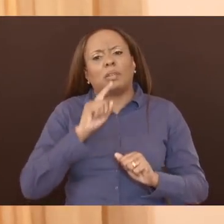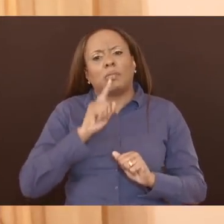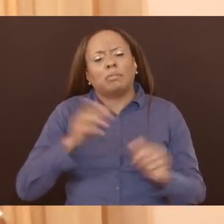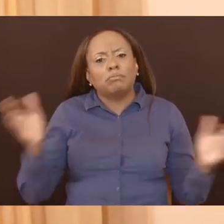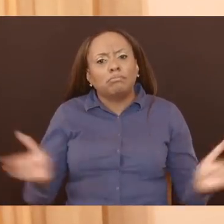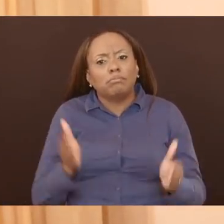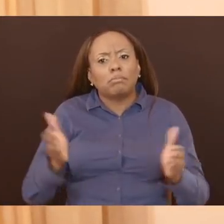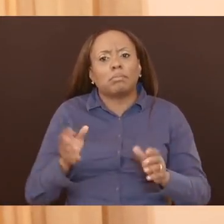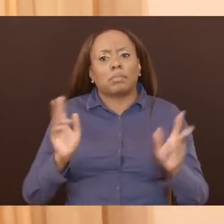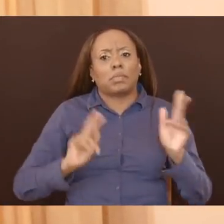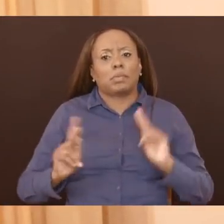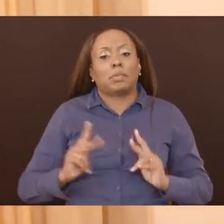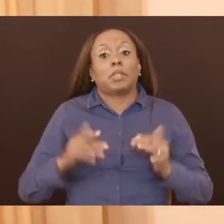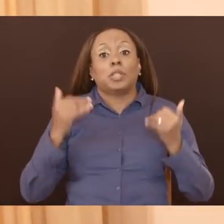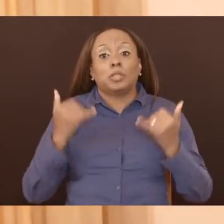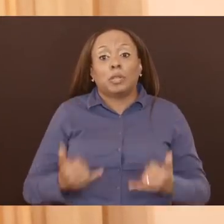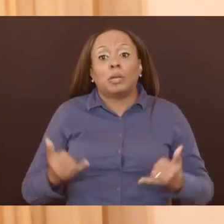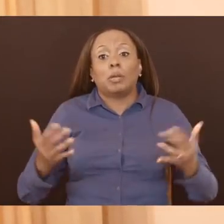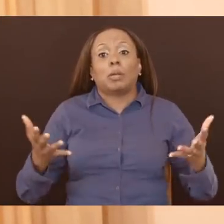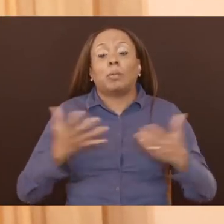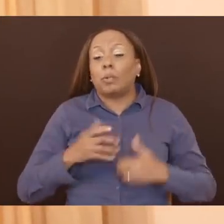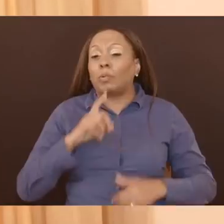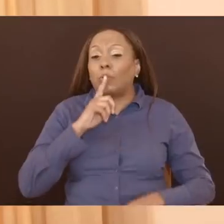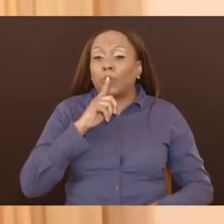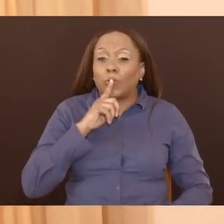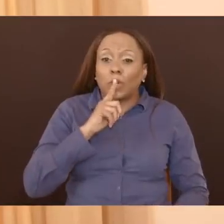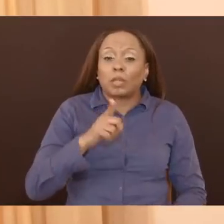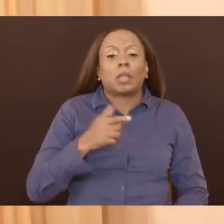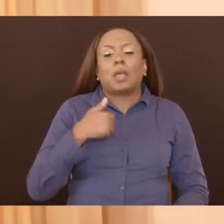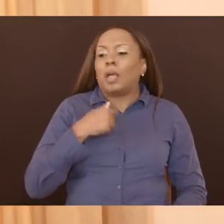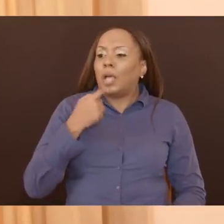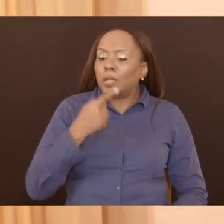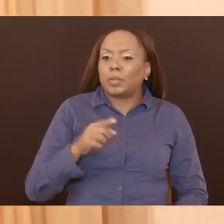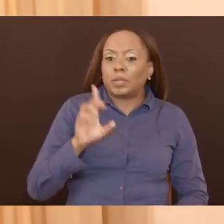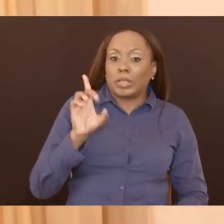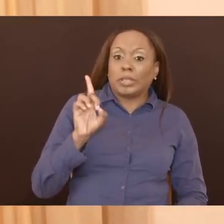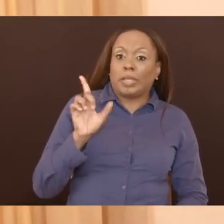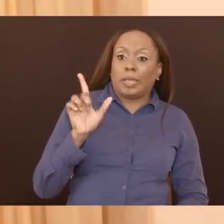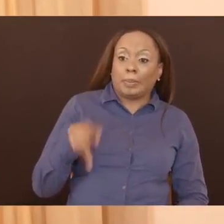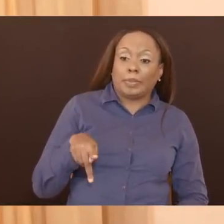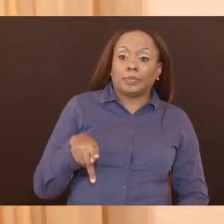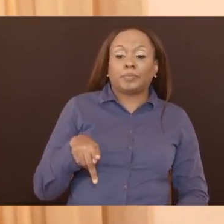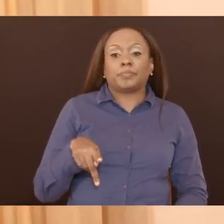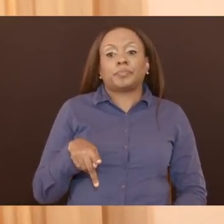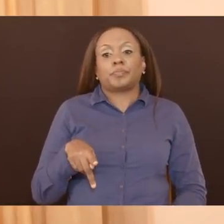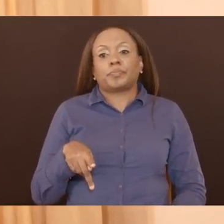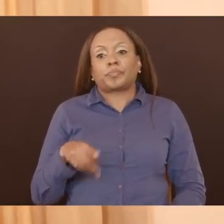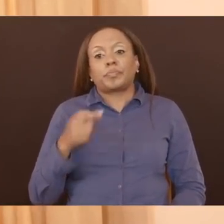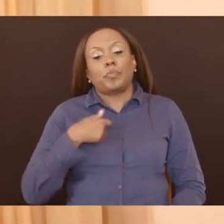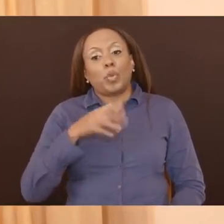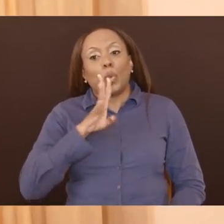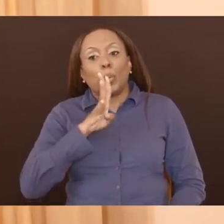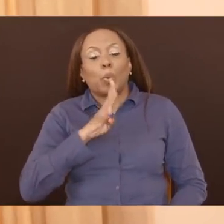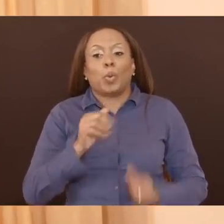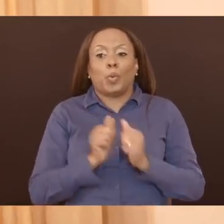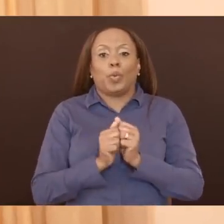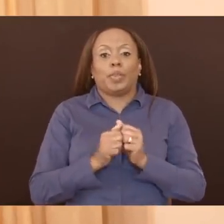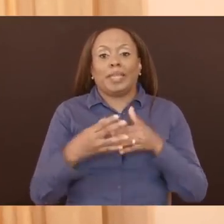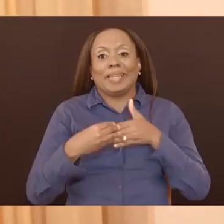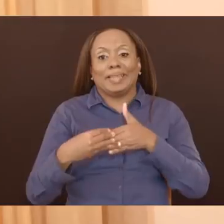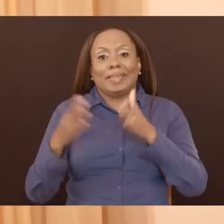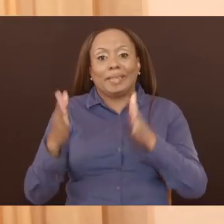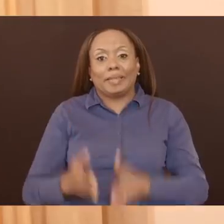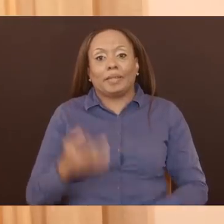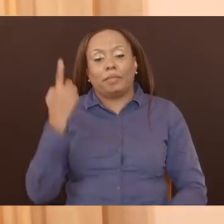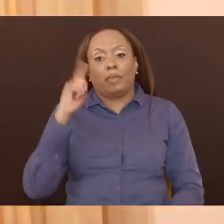to go broader. And that is why I said sincerely to the Democratic Labour Party, and why I have to the leader of the opposition and his party, invited